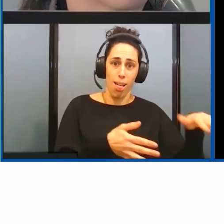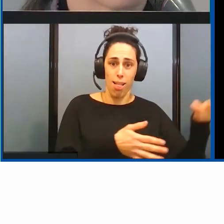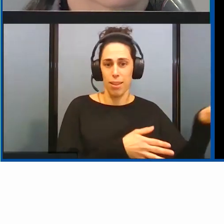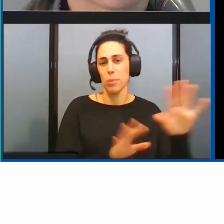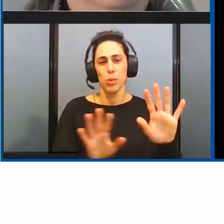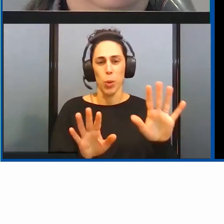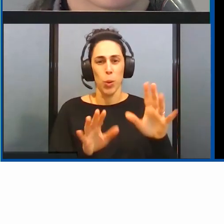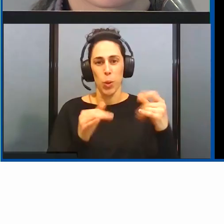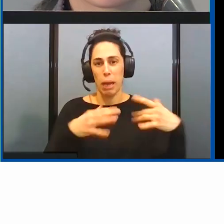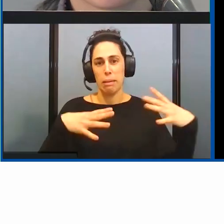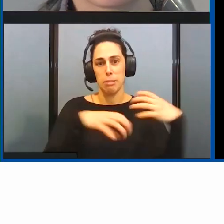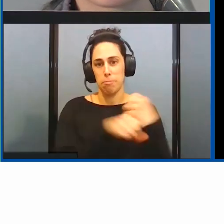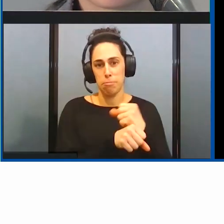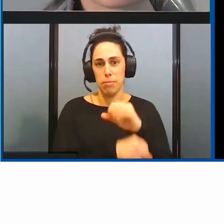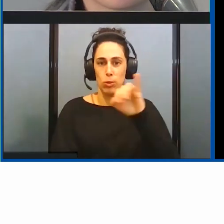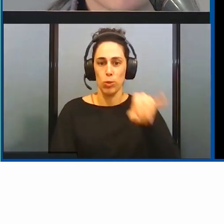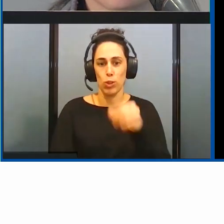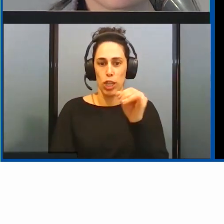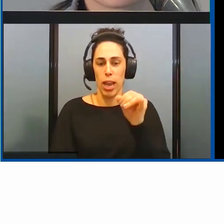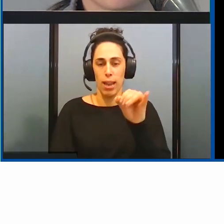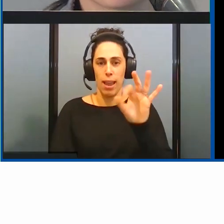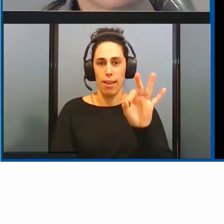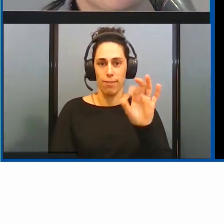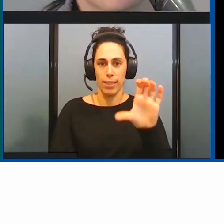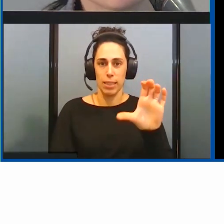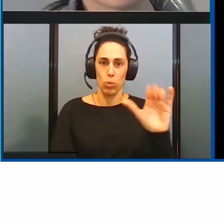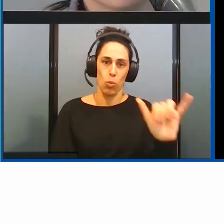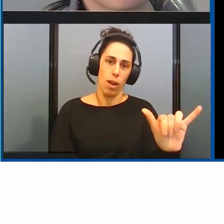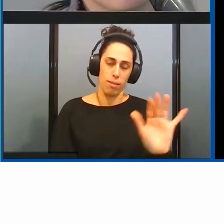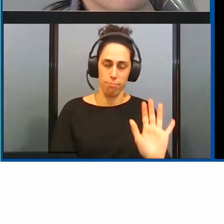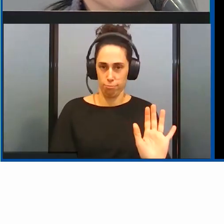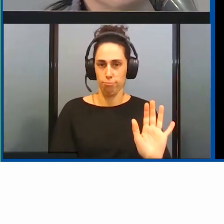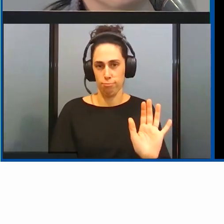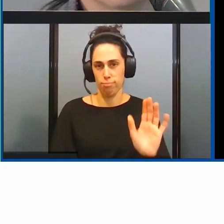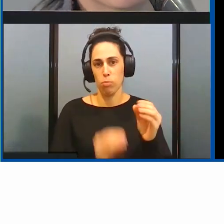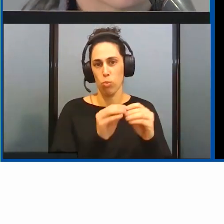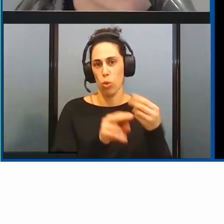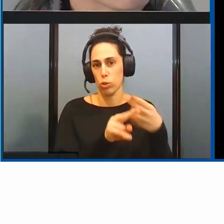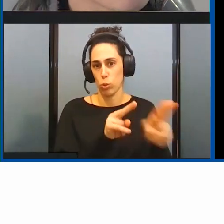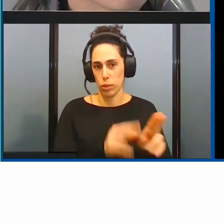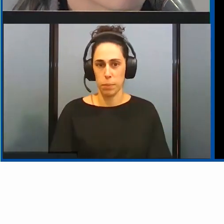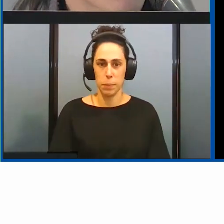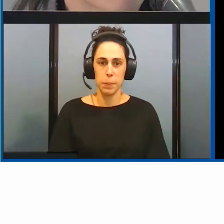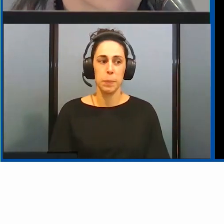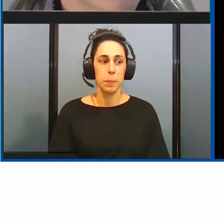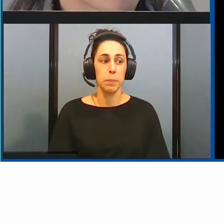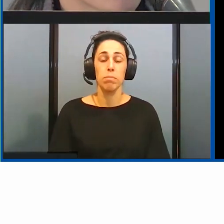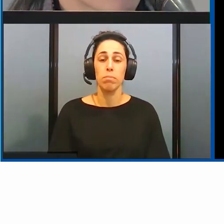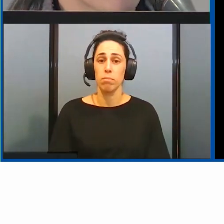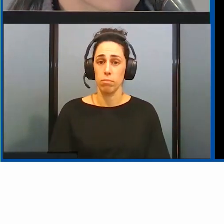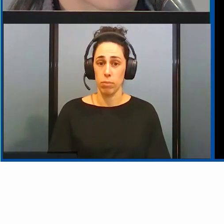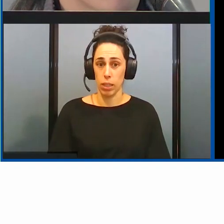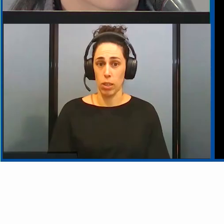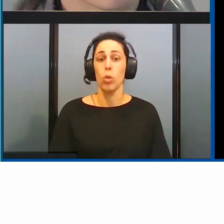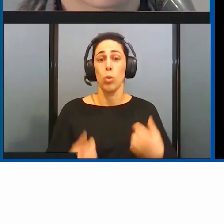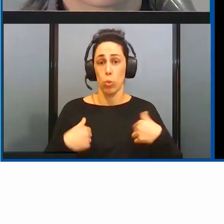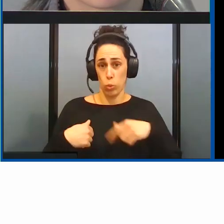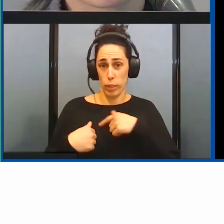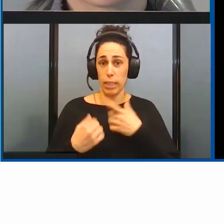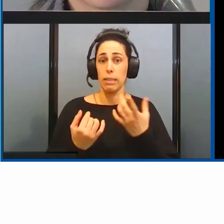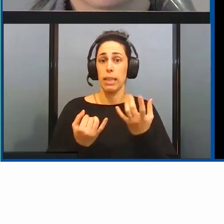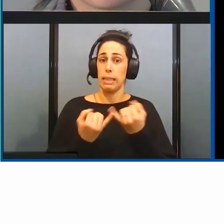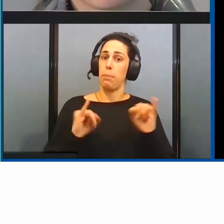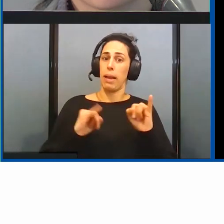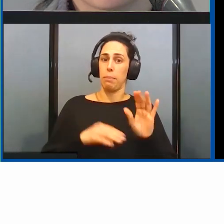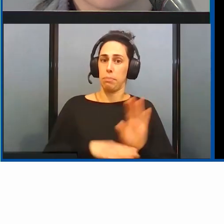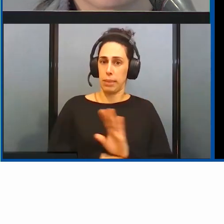courts. That's what we list as our names on everything. We're independent. We are a registered charity. So all the legal